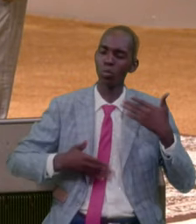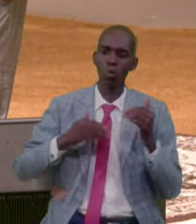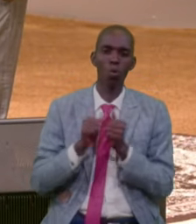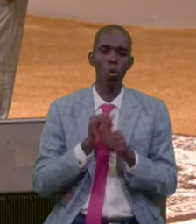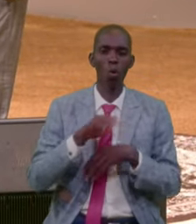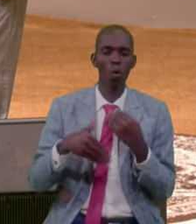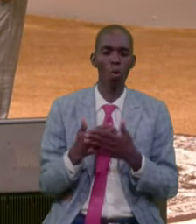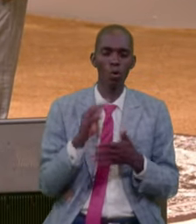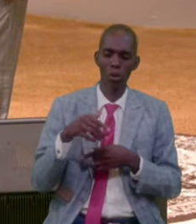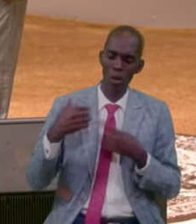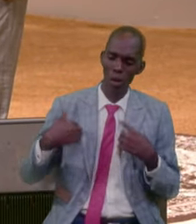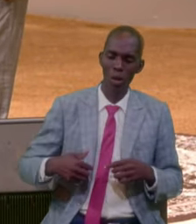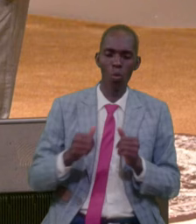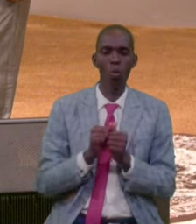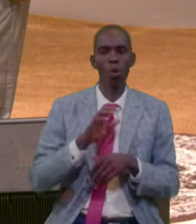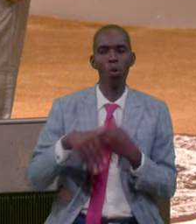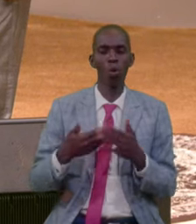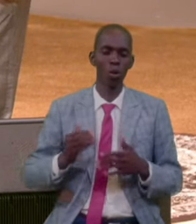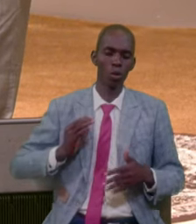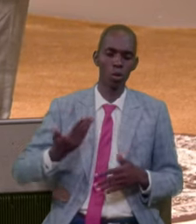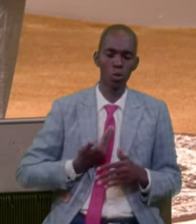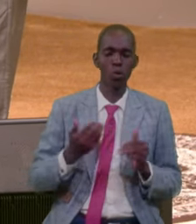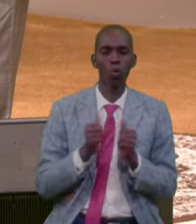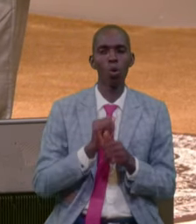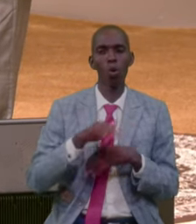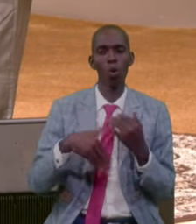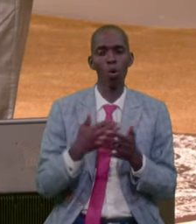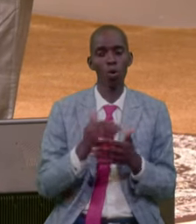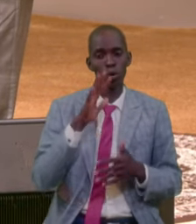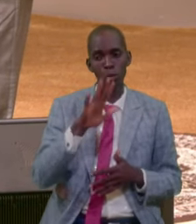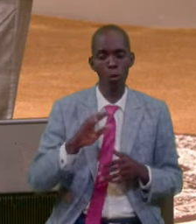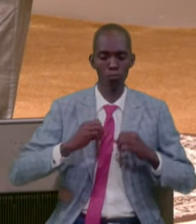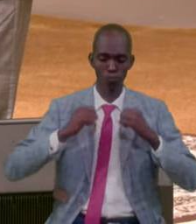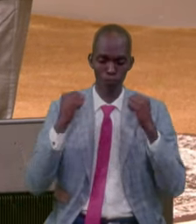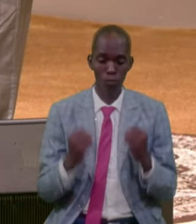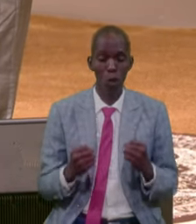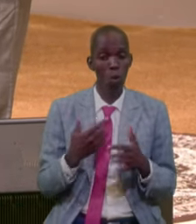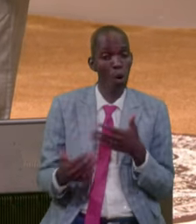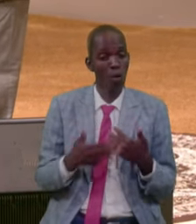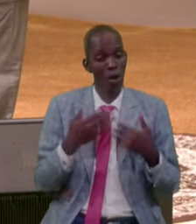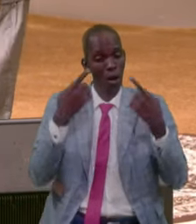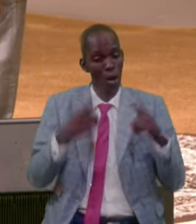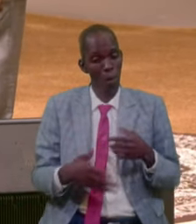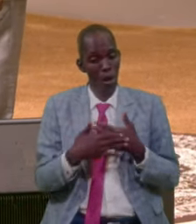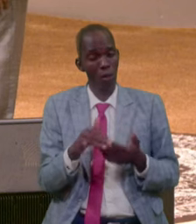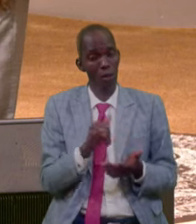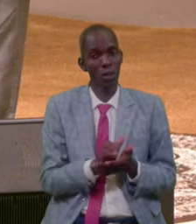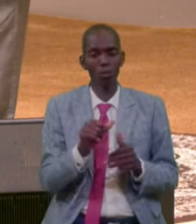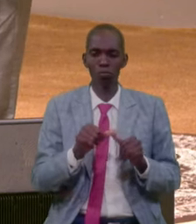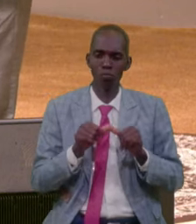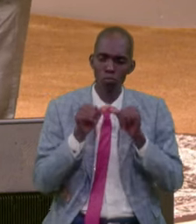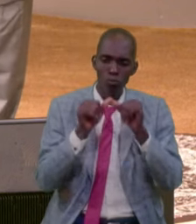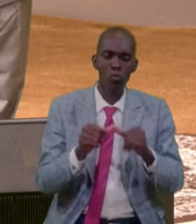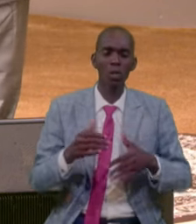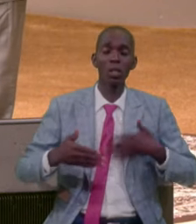with all your soul, and with all your mind. And whatever comes after that, you keep on rejoicing.